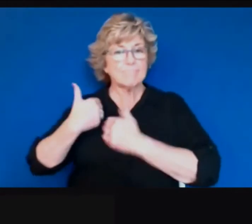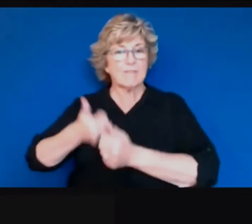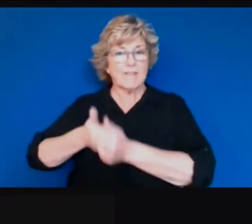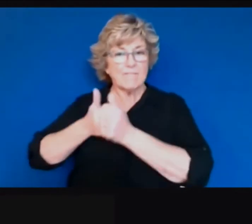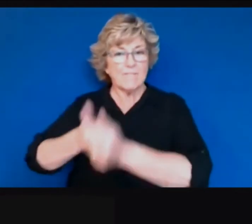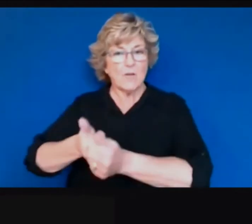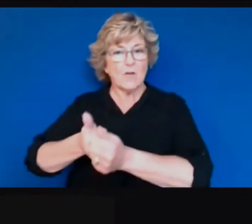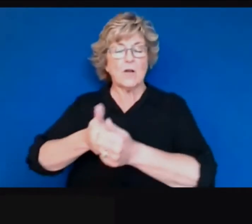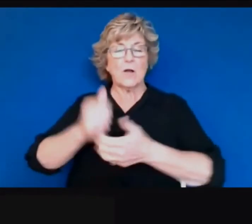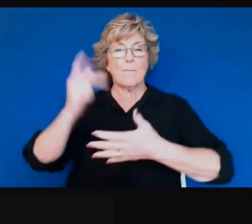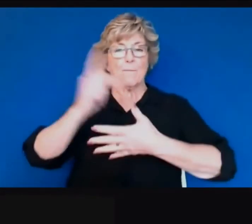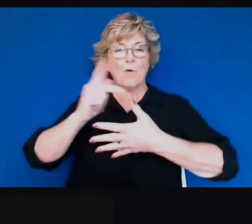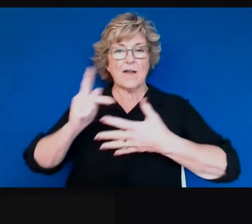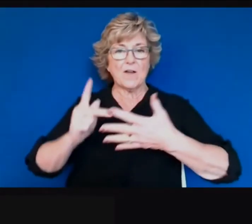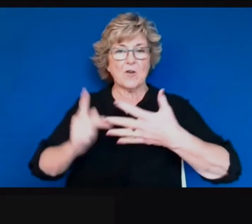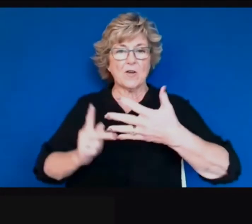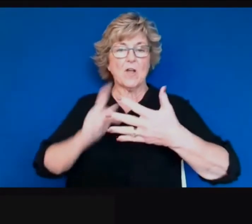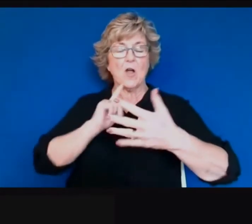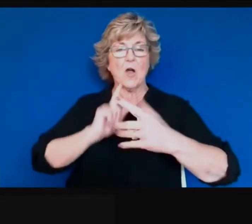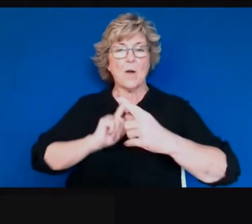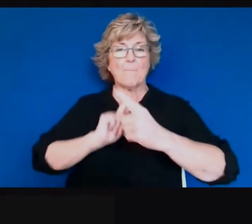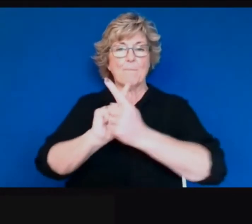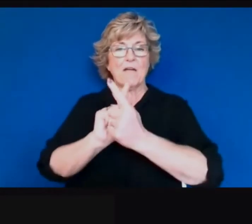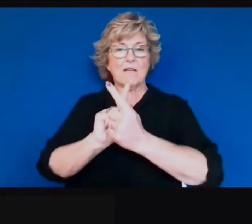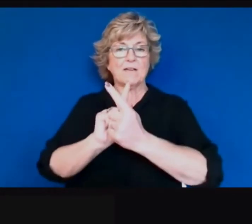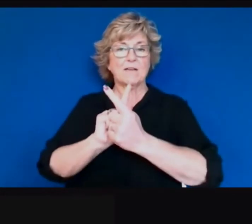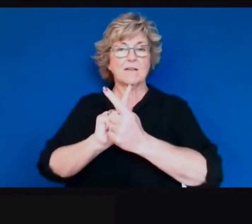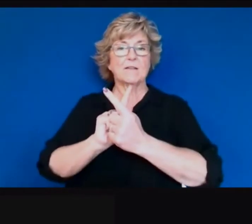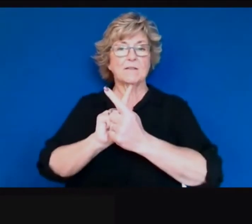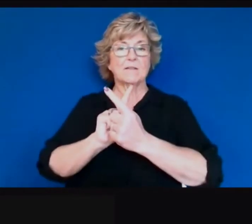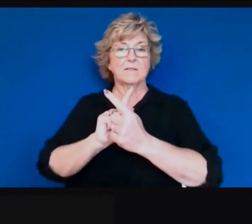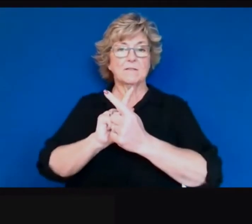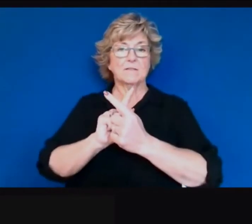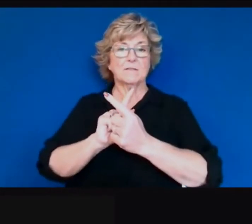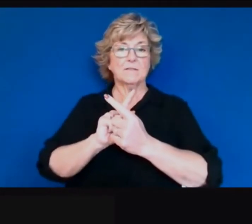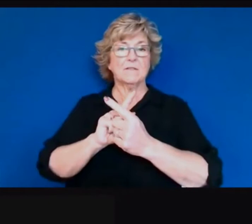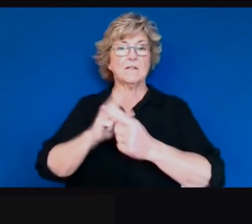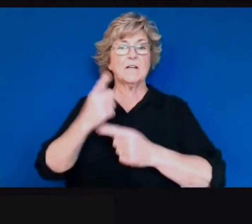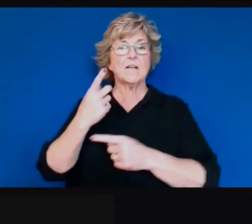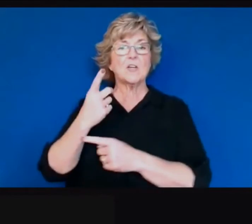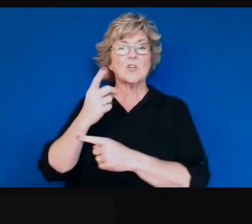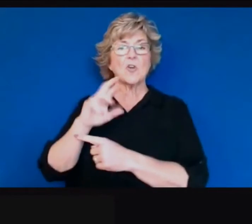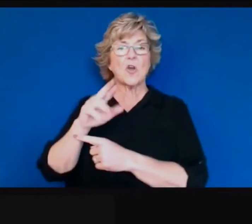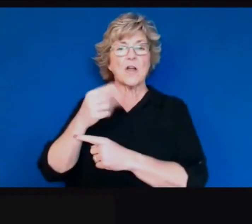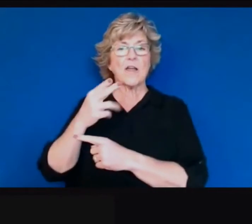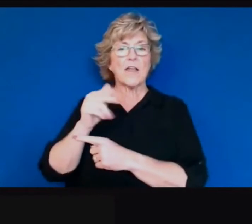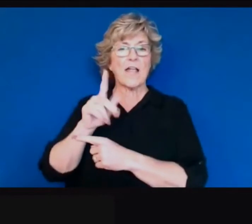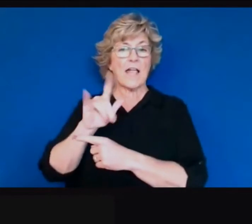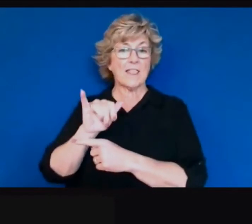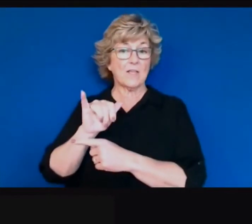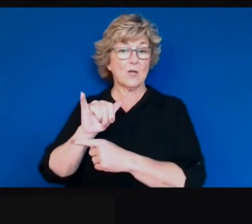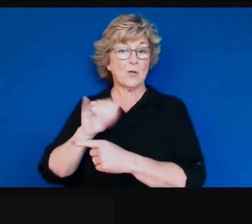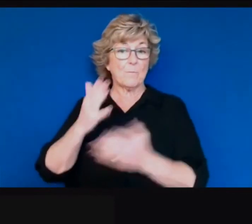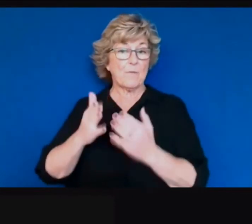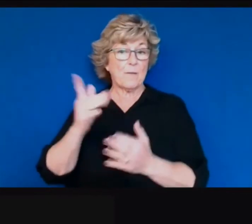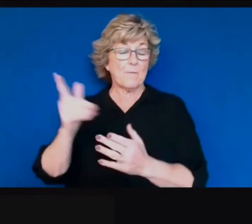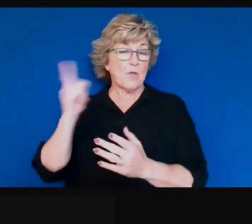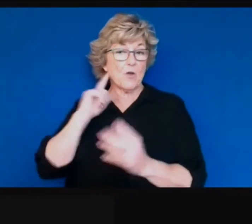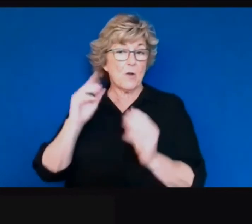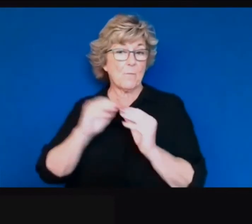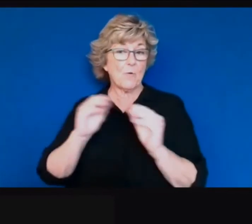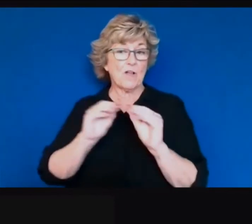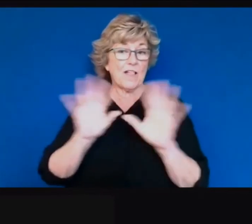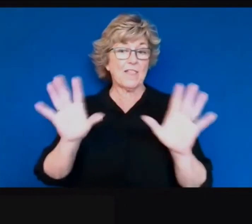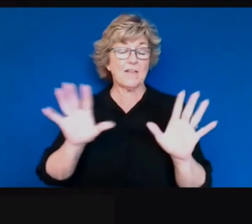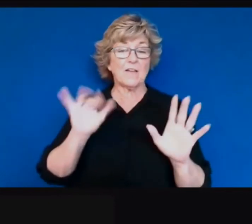these priorities are being met in those that are being directed from the state. And Dr. Galley, that is indeed the case, and maybe heard more clearly